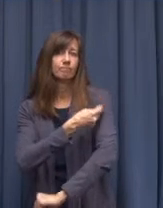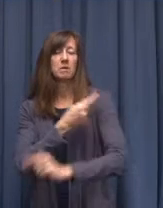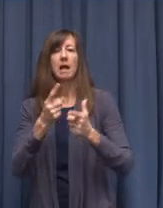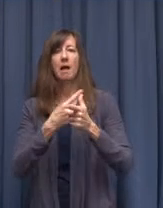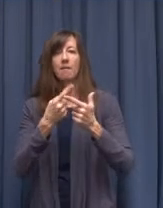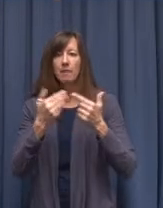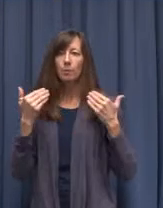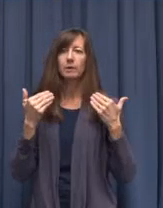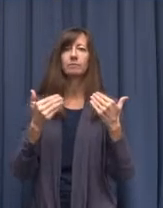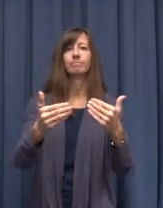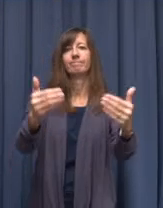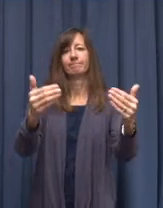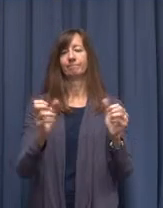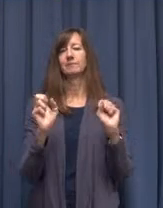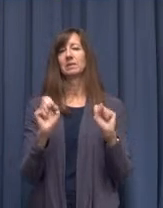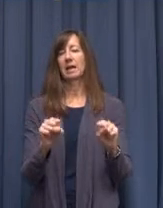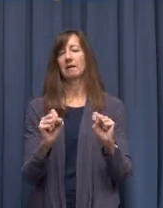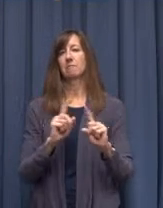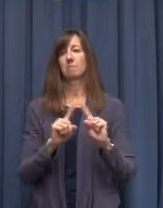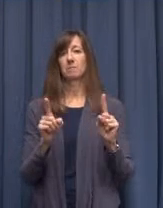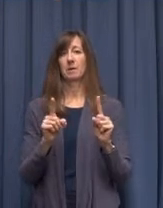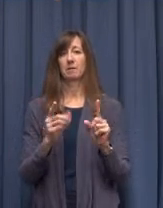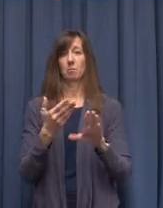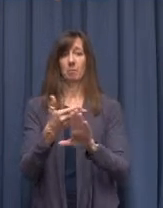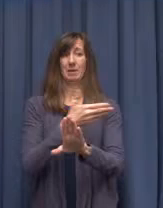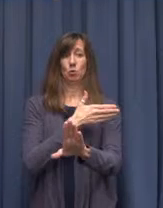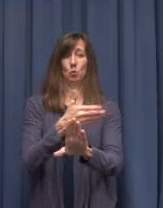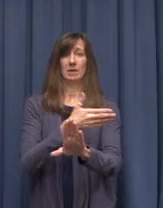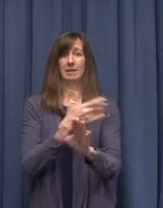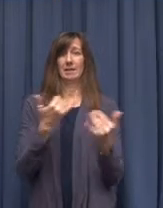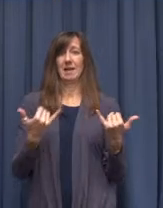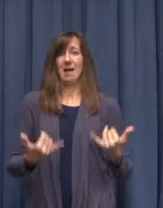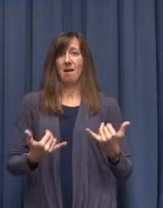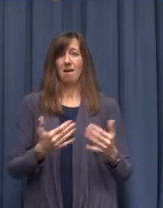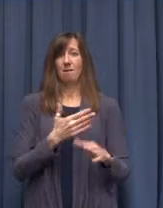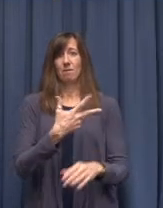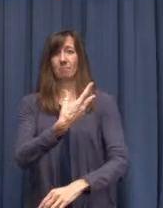move on. But in the meantime, I will always